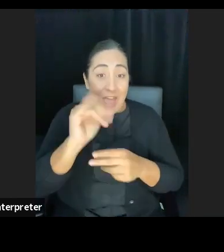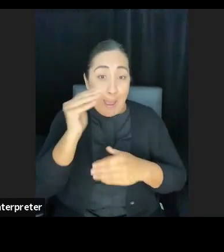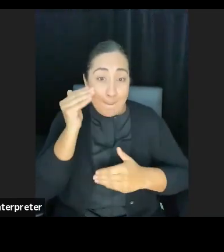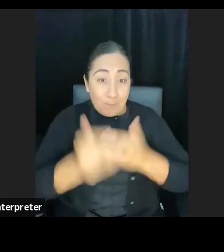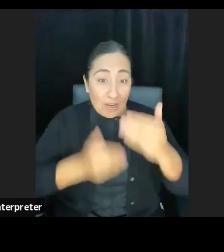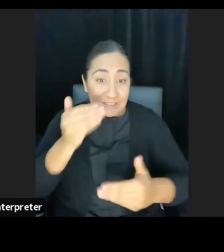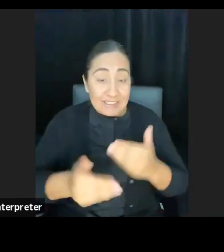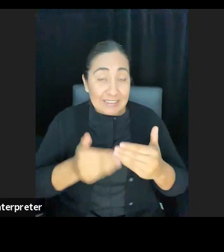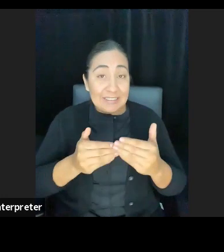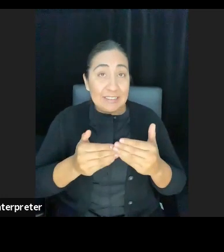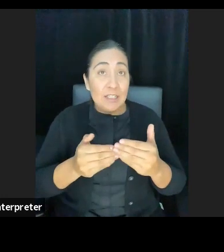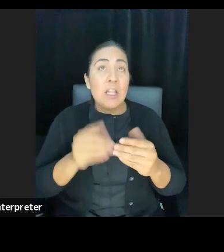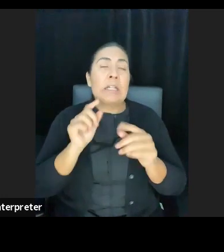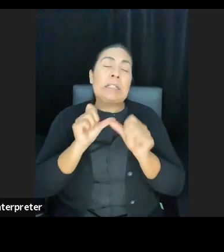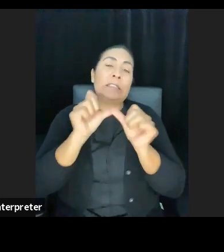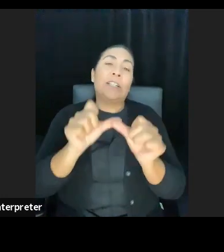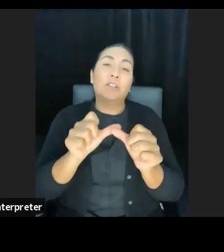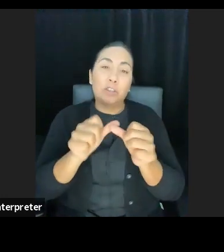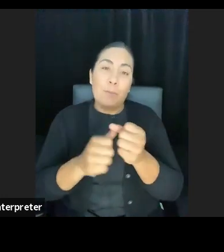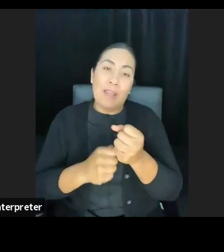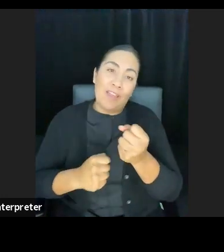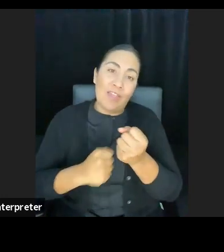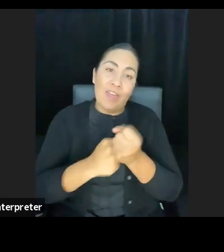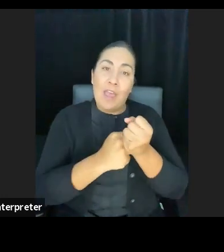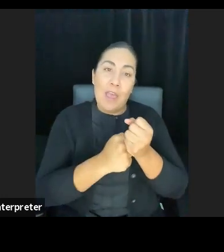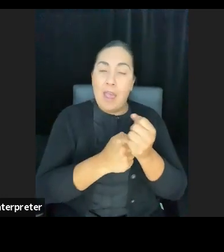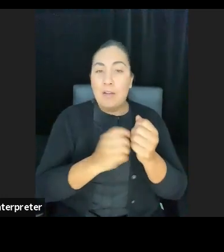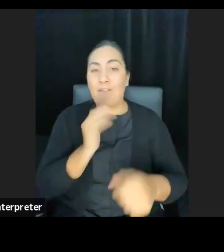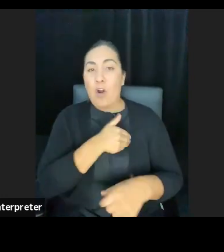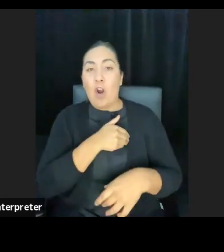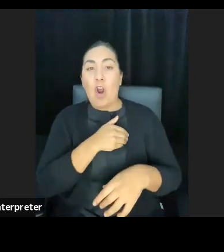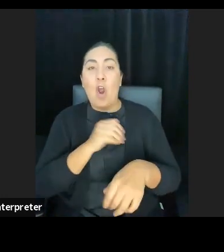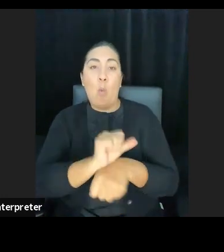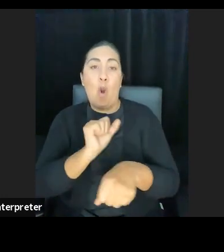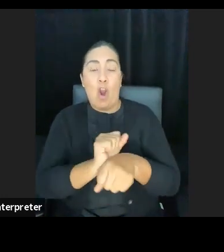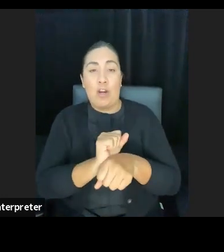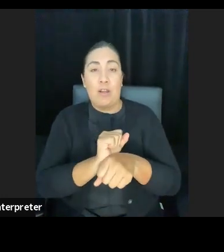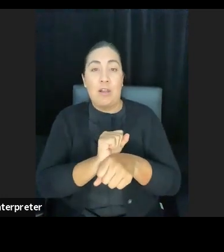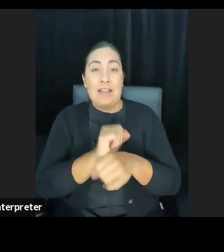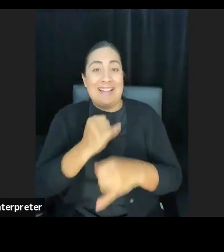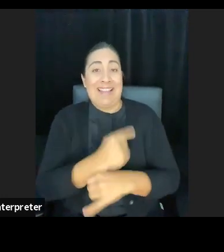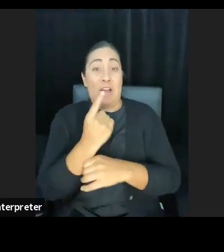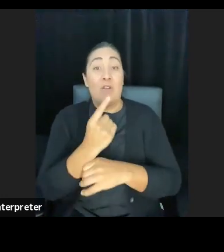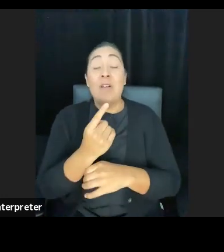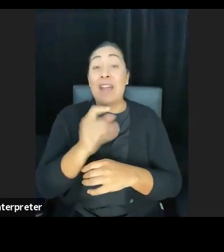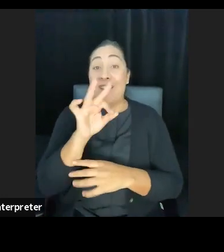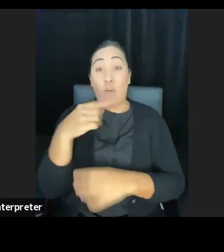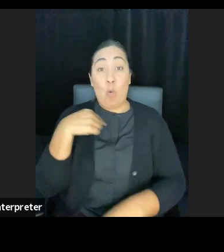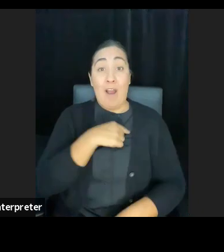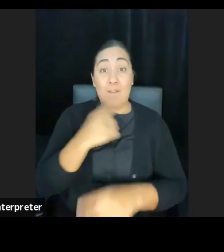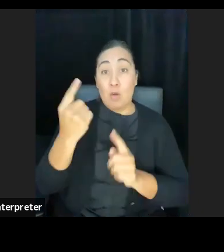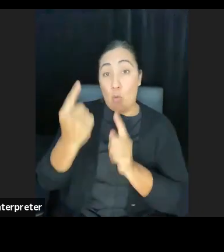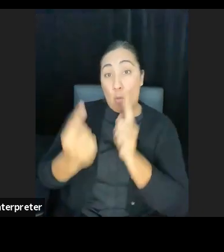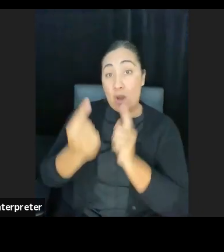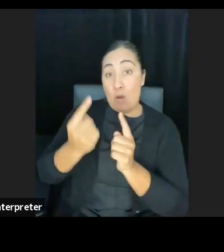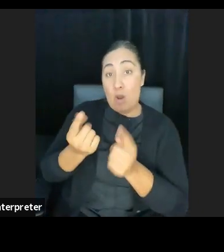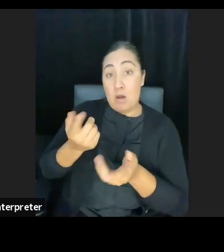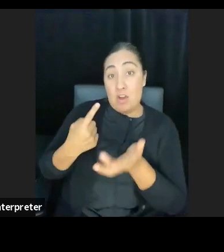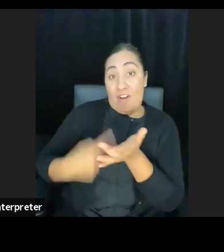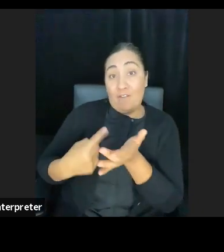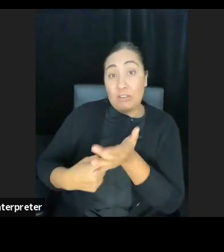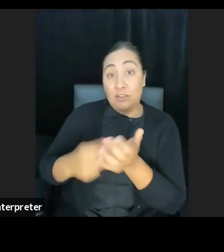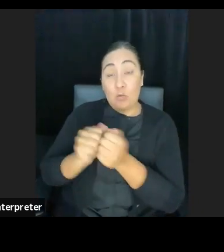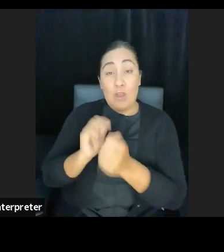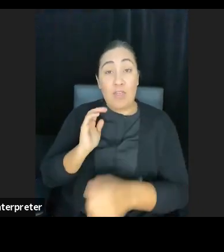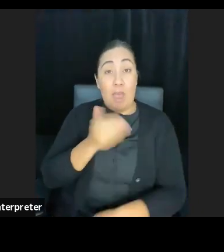the anchor for our work during this time. And whether it comes in the form of having one-on-one conversations with folks in our community, just to check in and